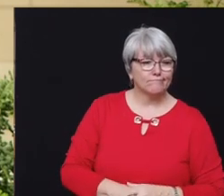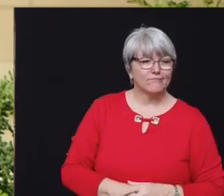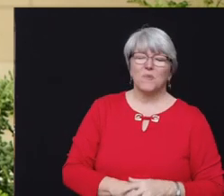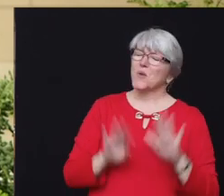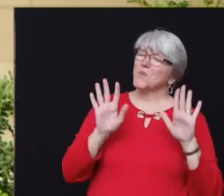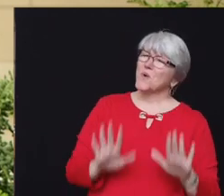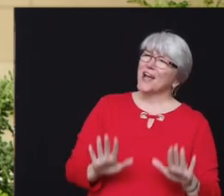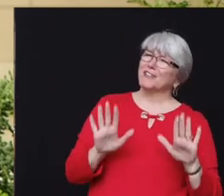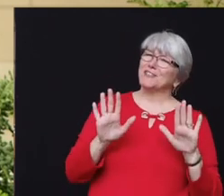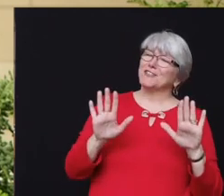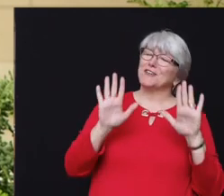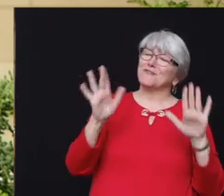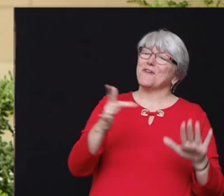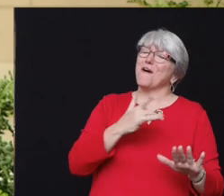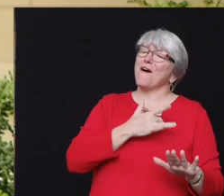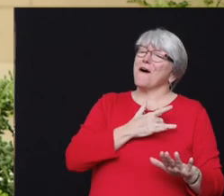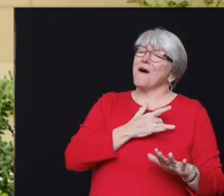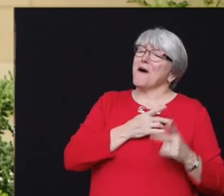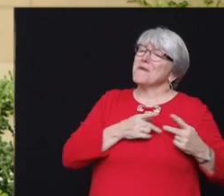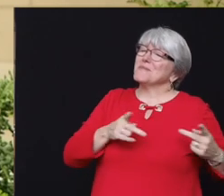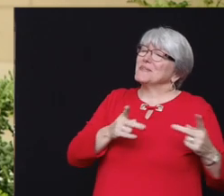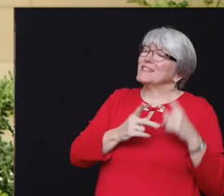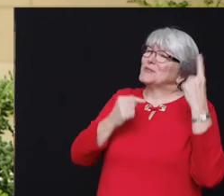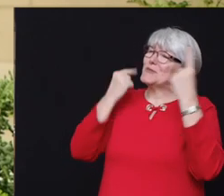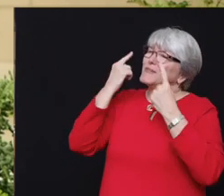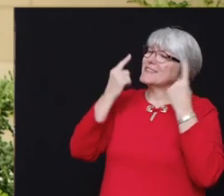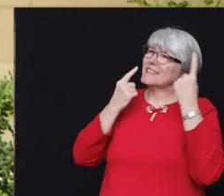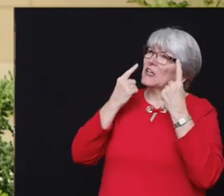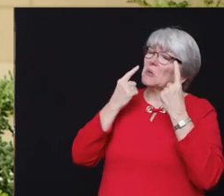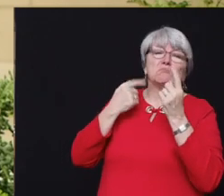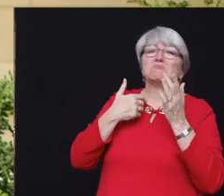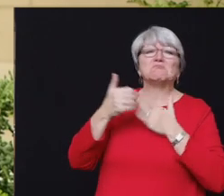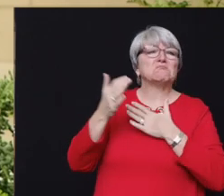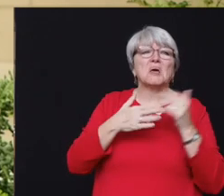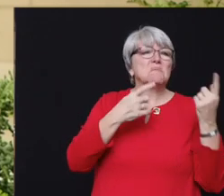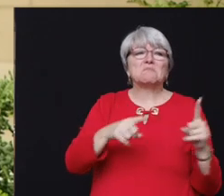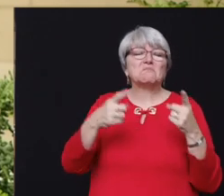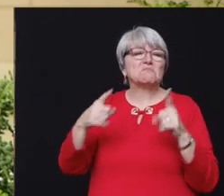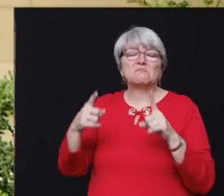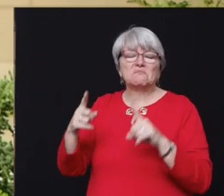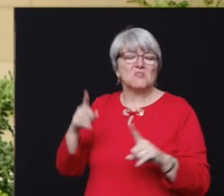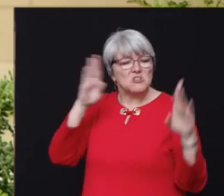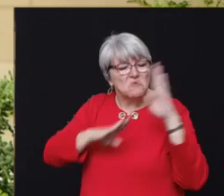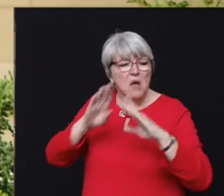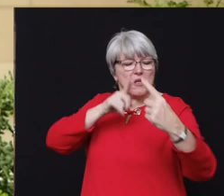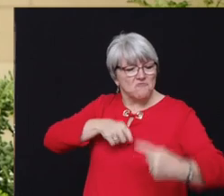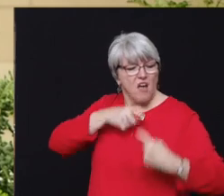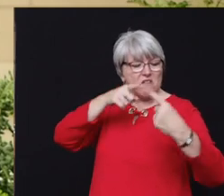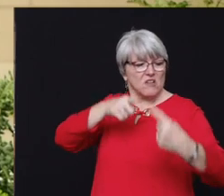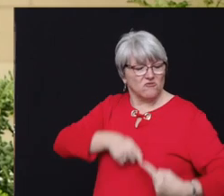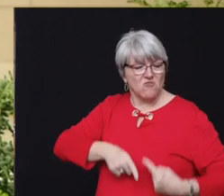What a wonderful heart posture to consider, even in the middle of multiple